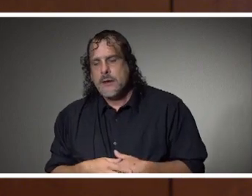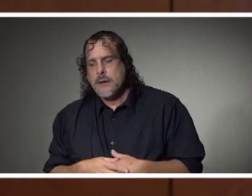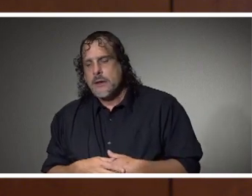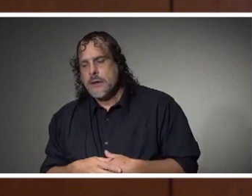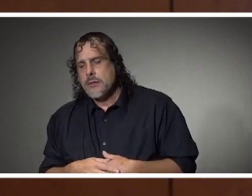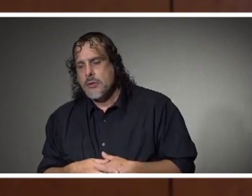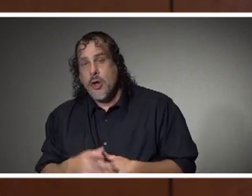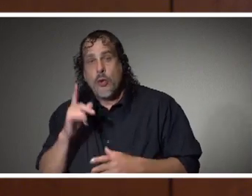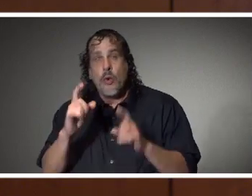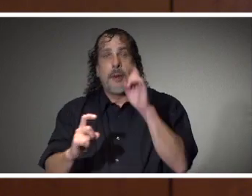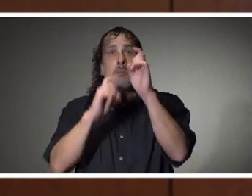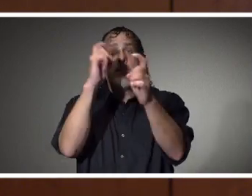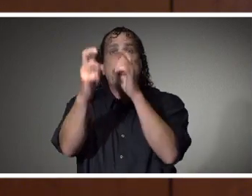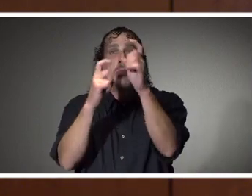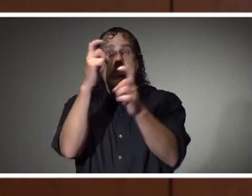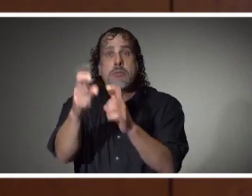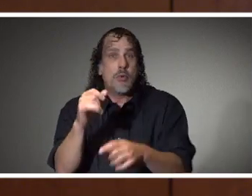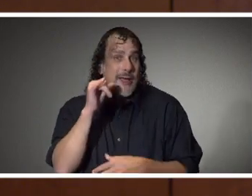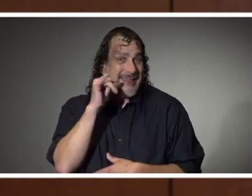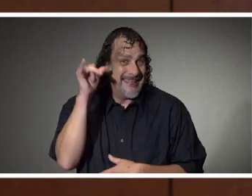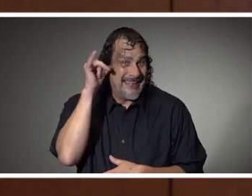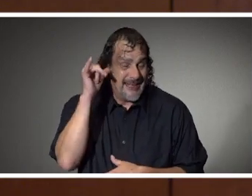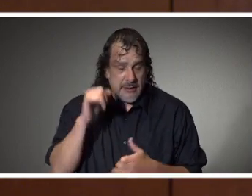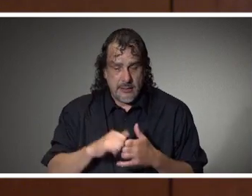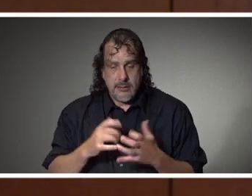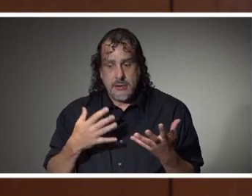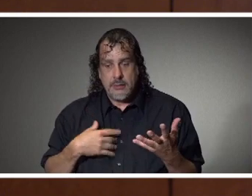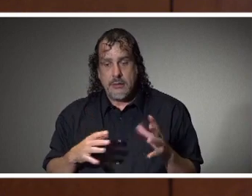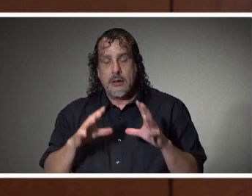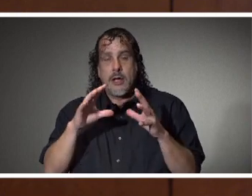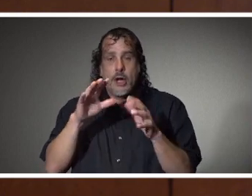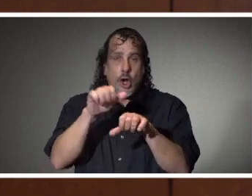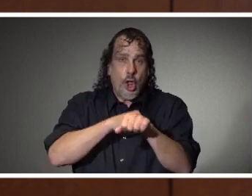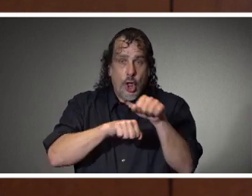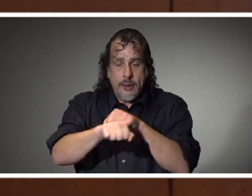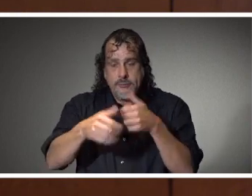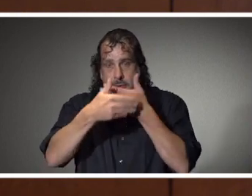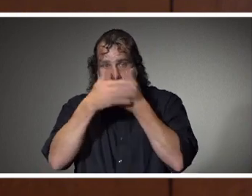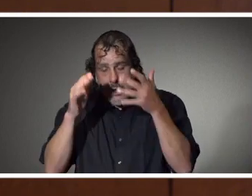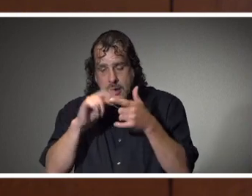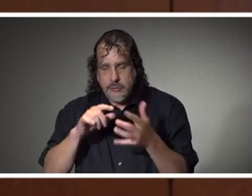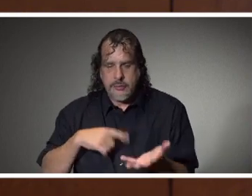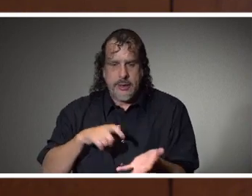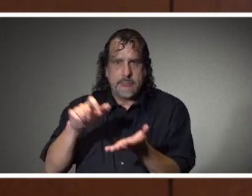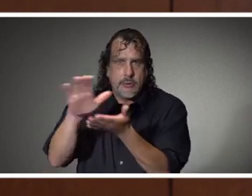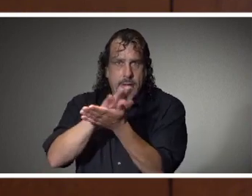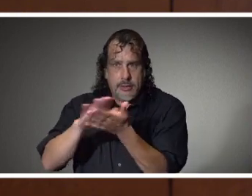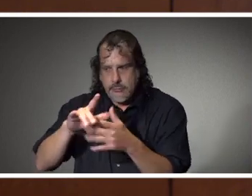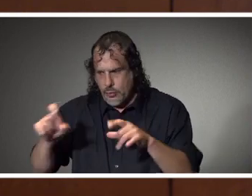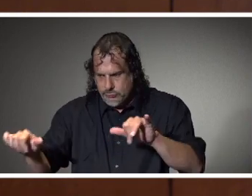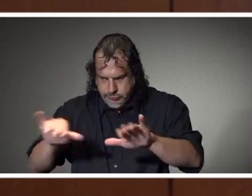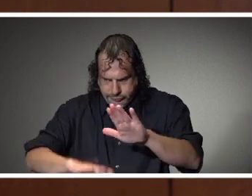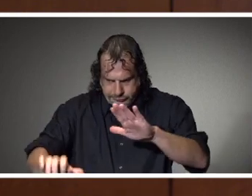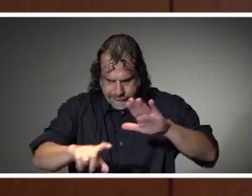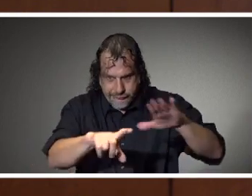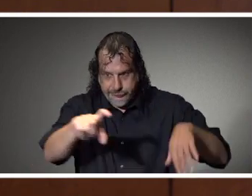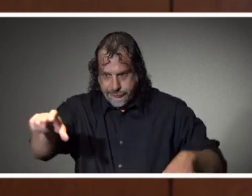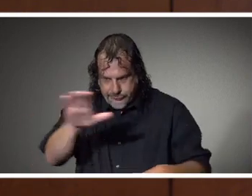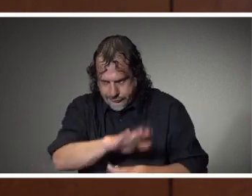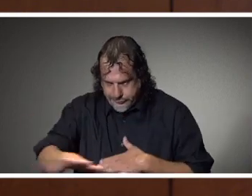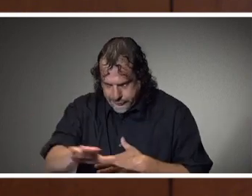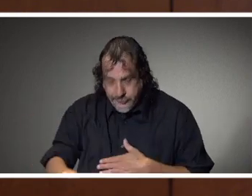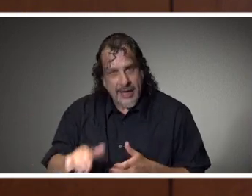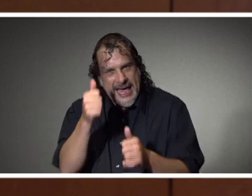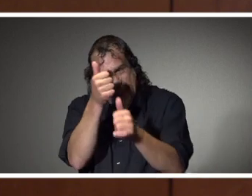in deliveries yesterday, breaking it down by gloves, mask, disinfectant, you name it, all those items that are needed